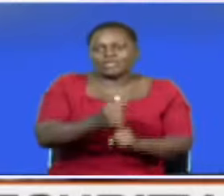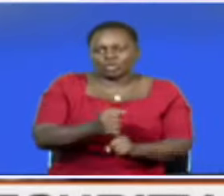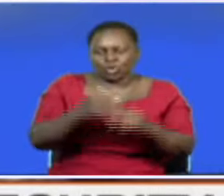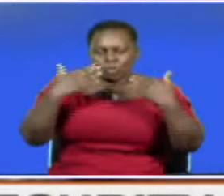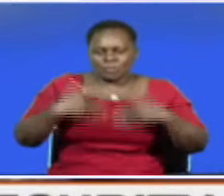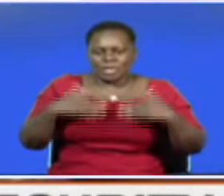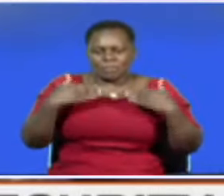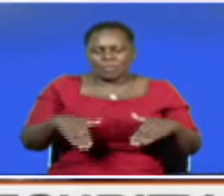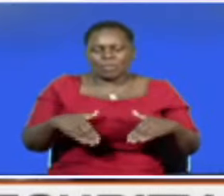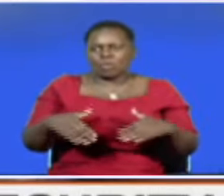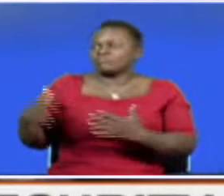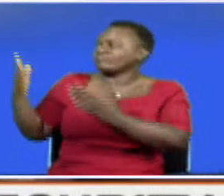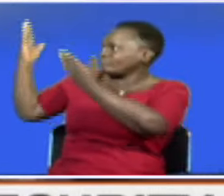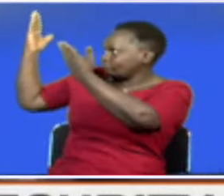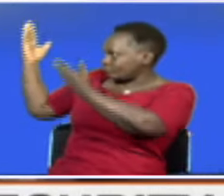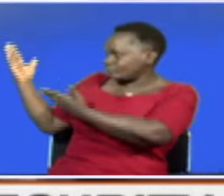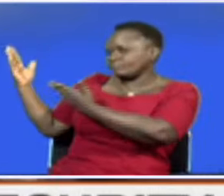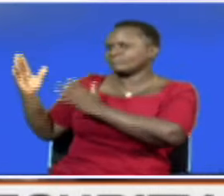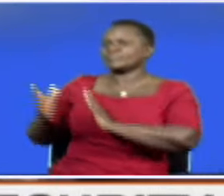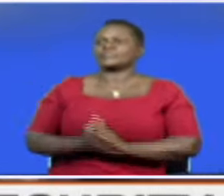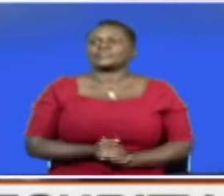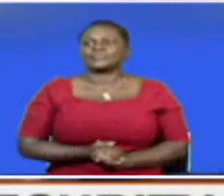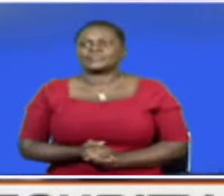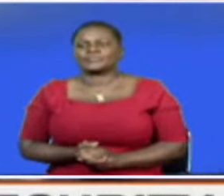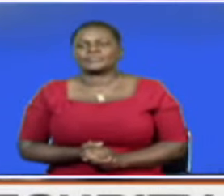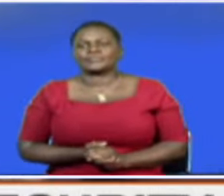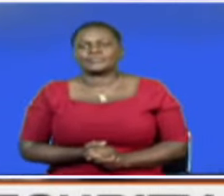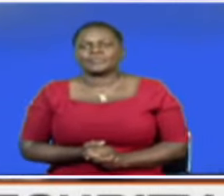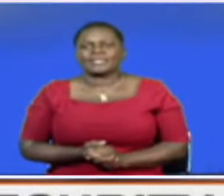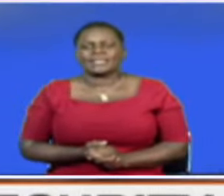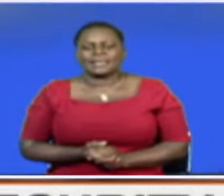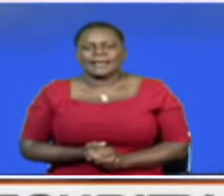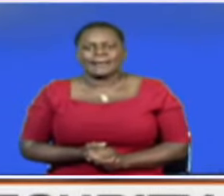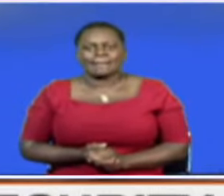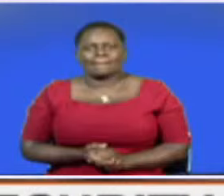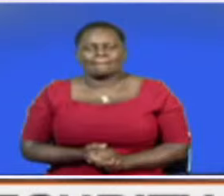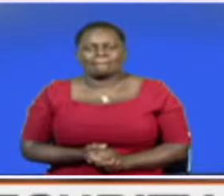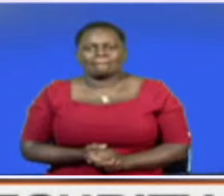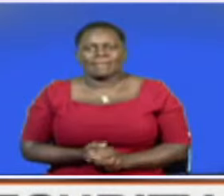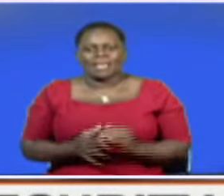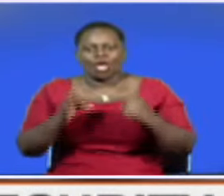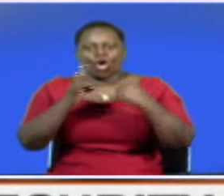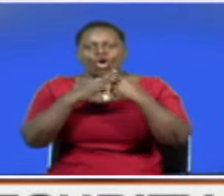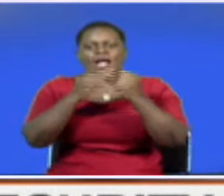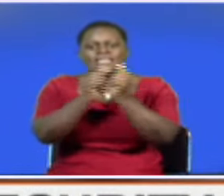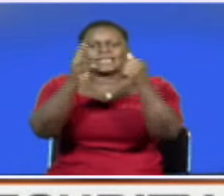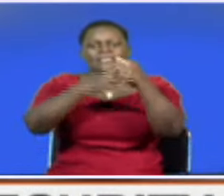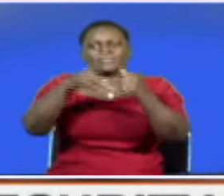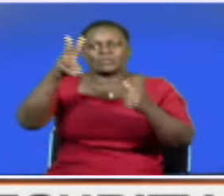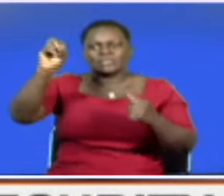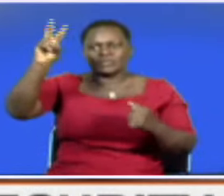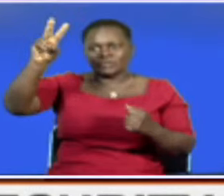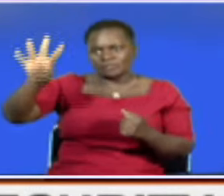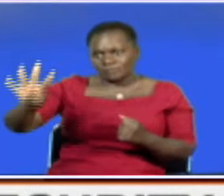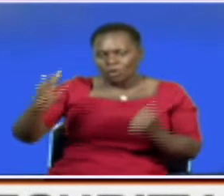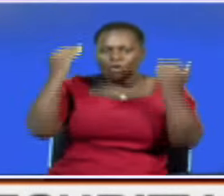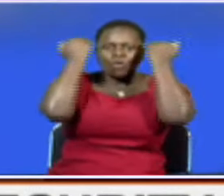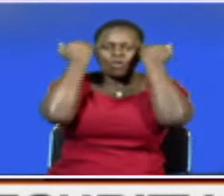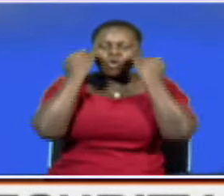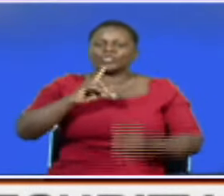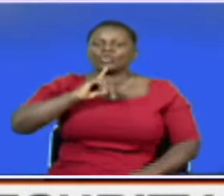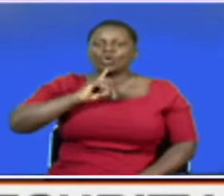or arrest of Bob Micheni Njagi, Jamil Longton, and Salam Longton on August 19, 2024. The court